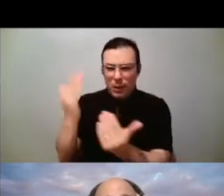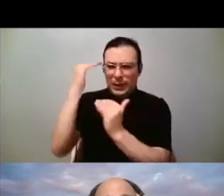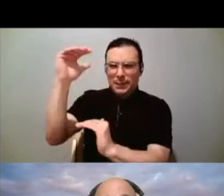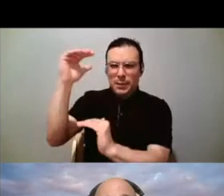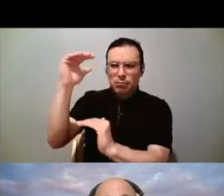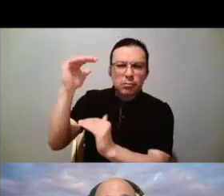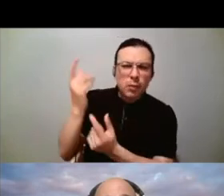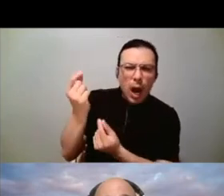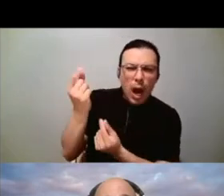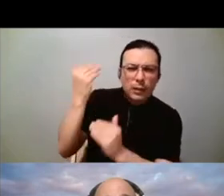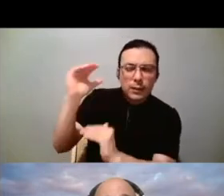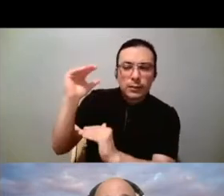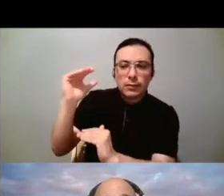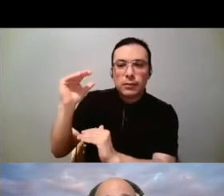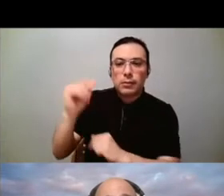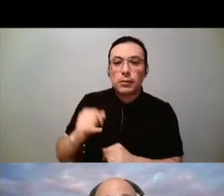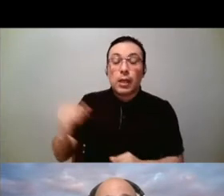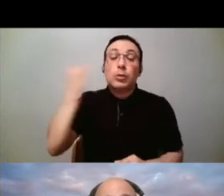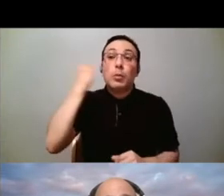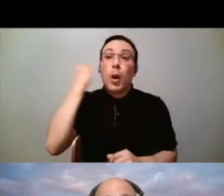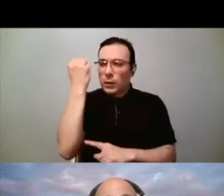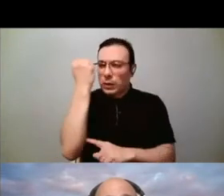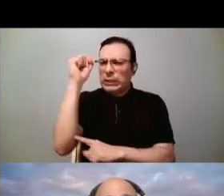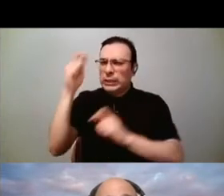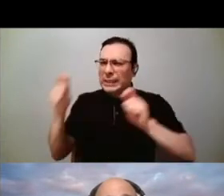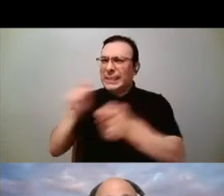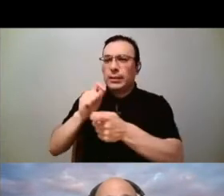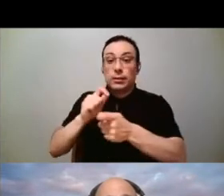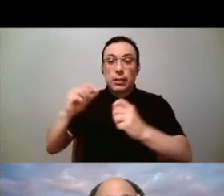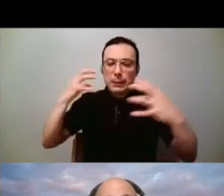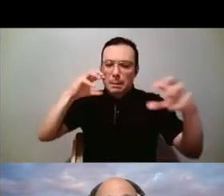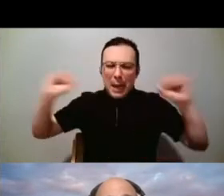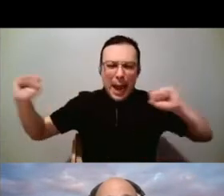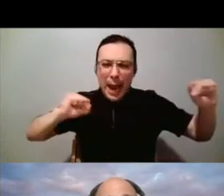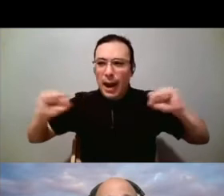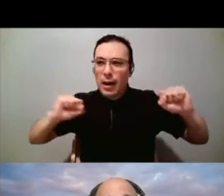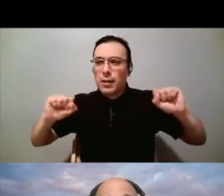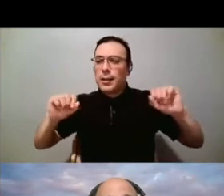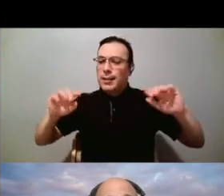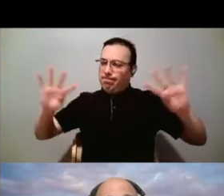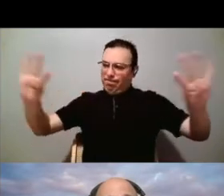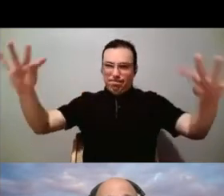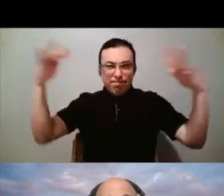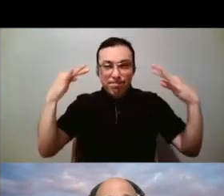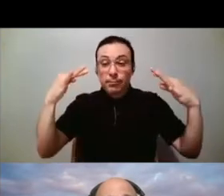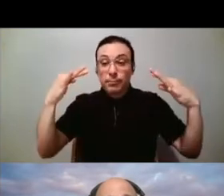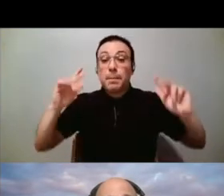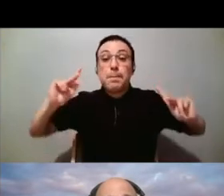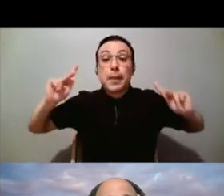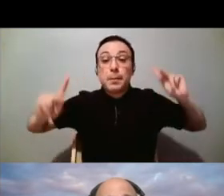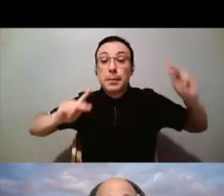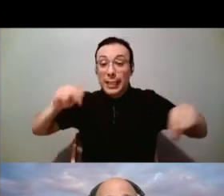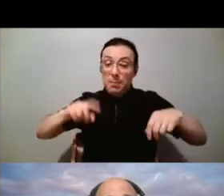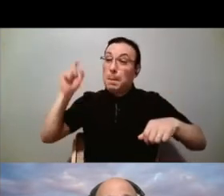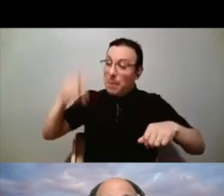the fact that an uprising is loud, public, and includes bodies and souls on the